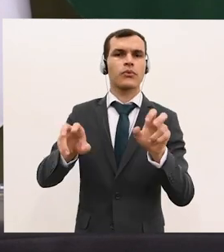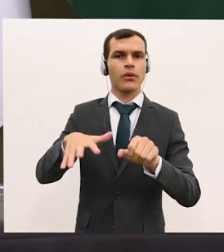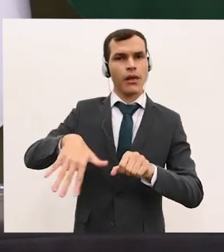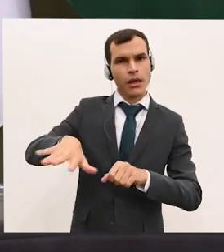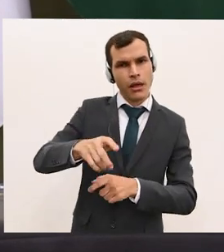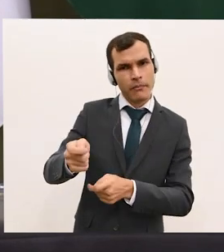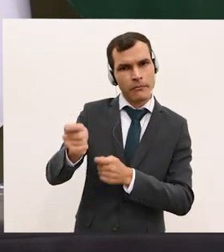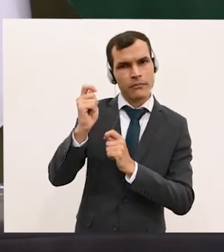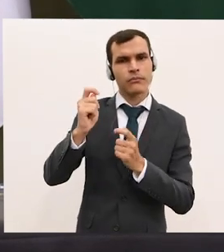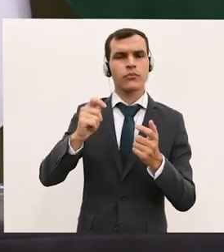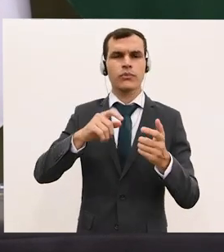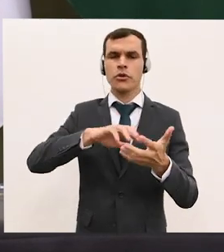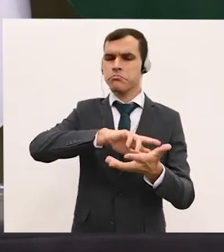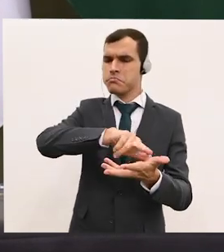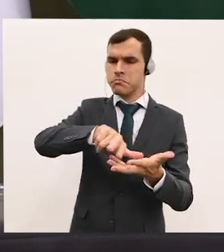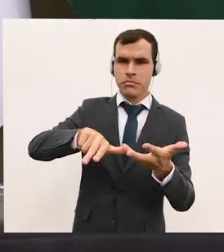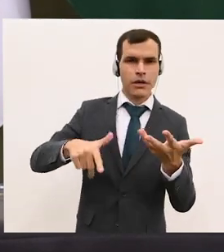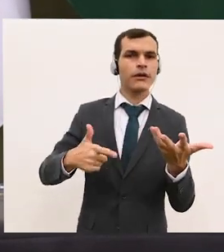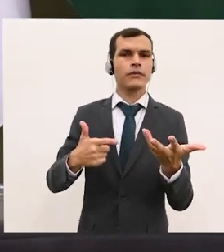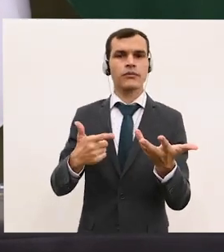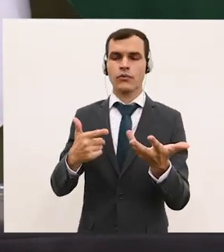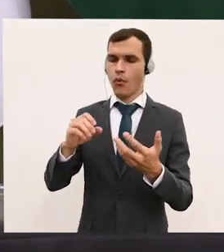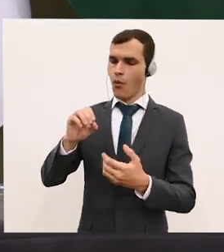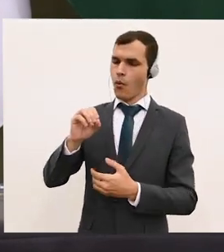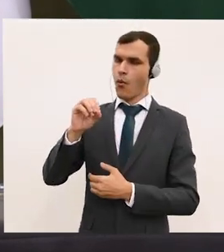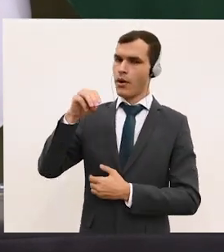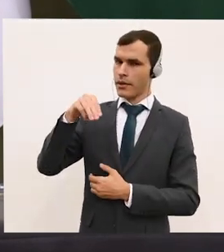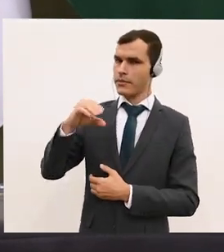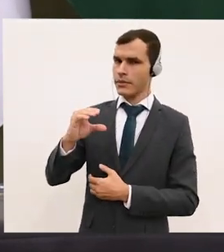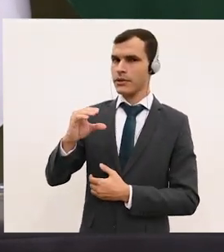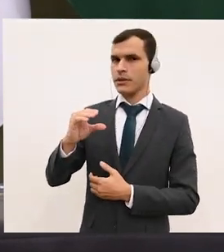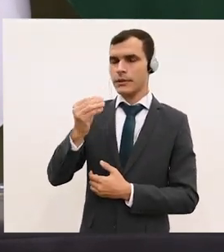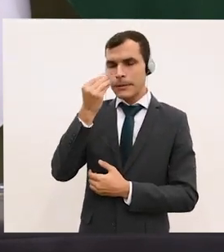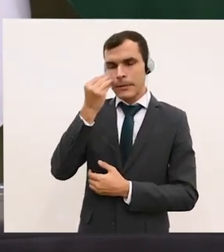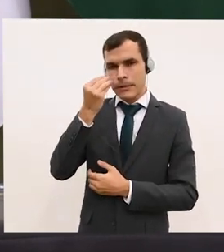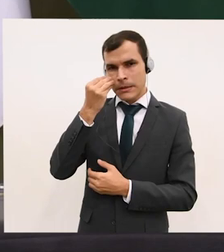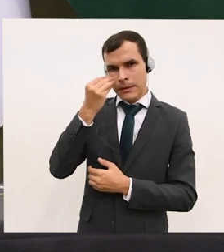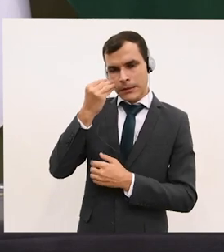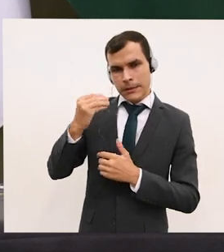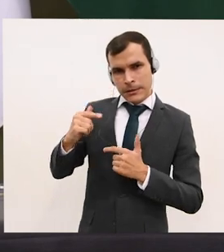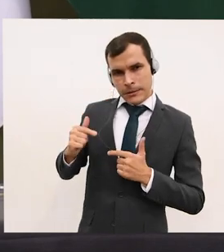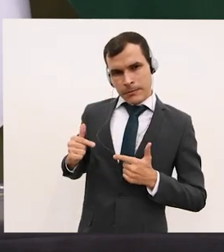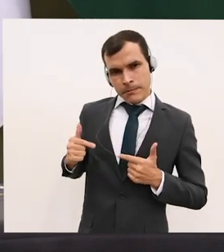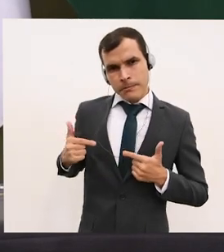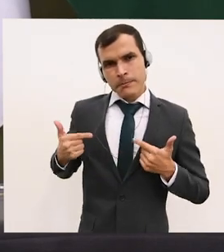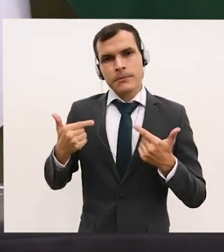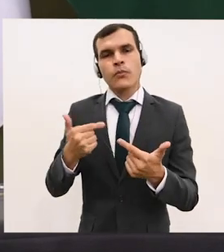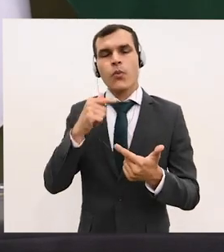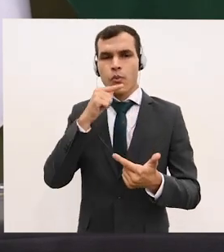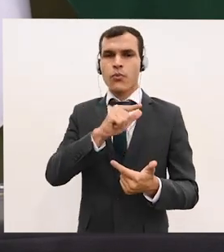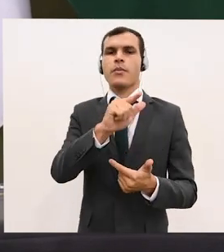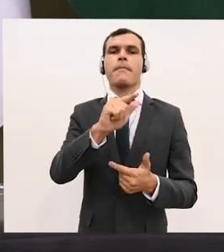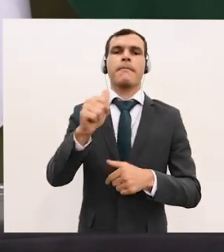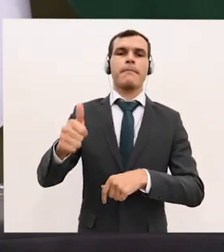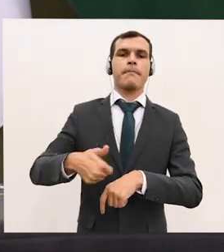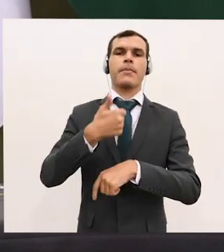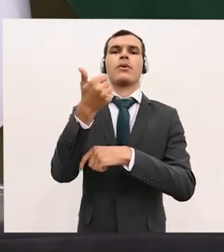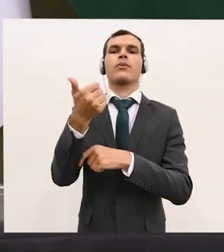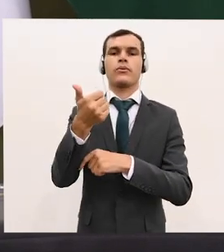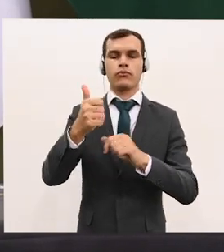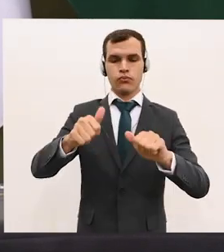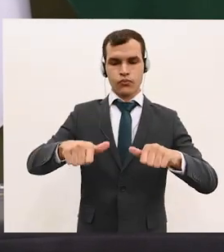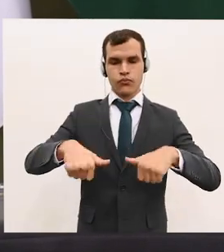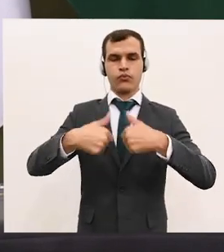to respond to the pandemic. Brazil is also very active in some of the newer plurilateral